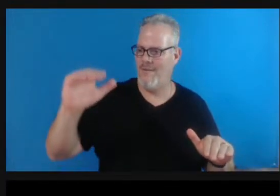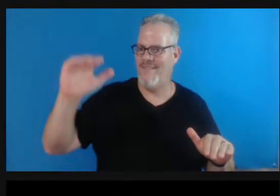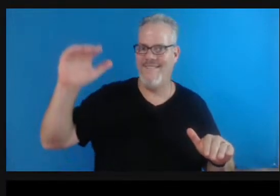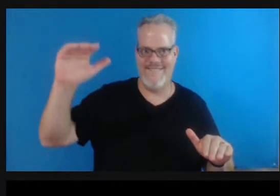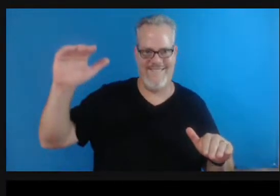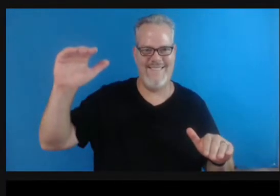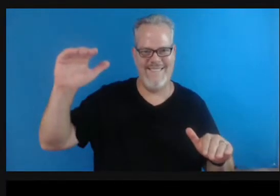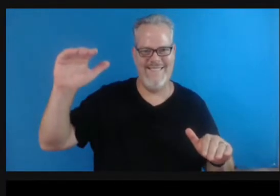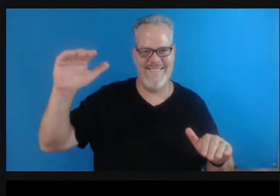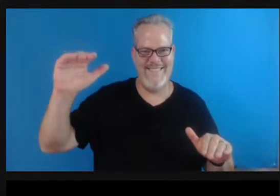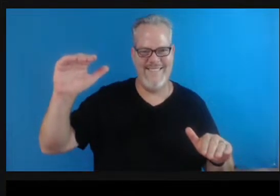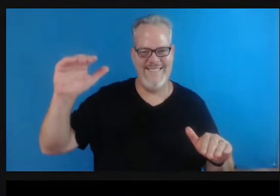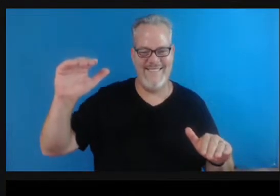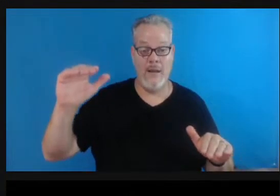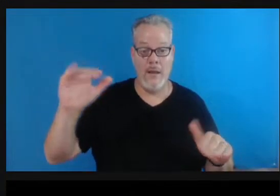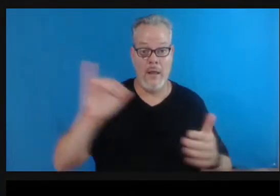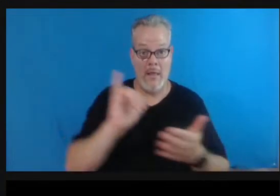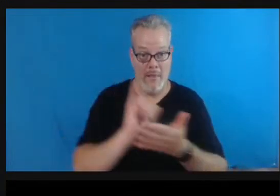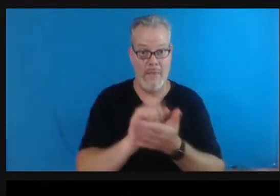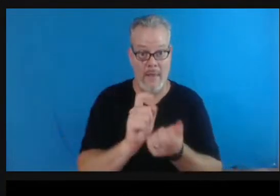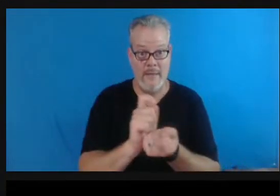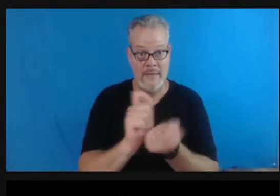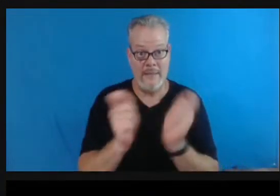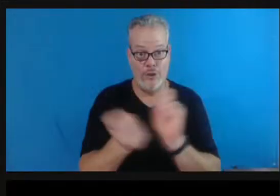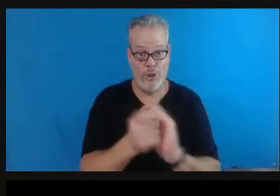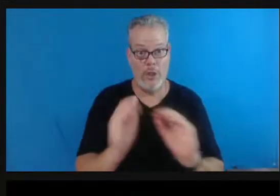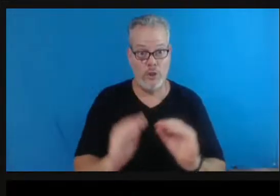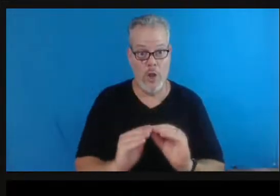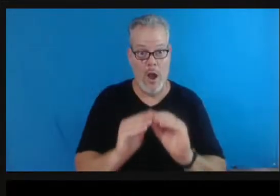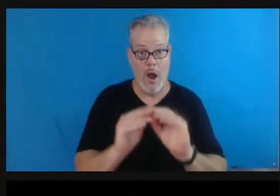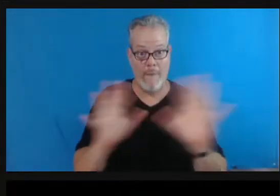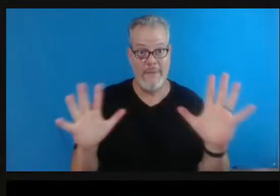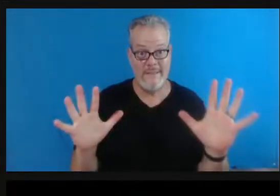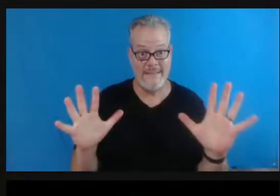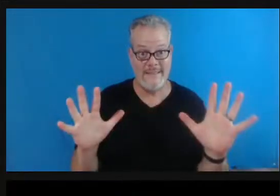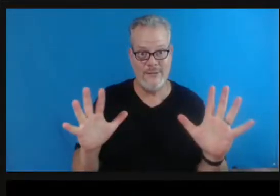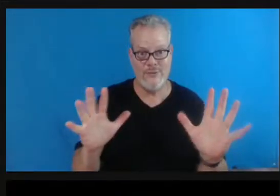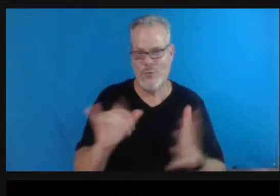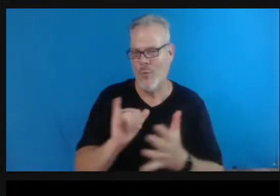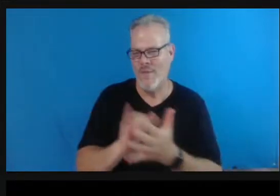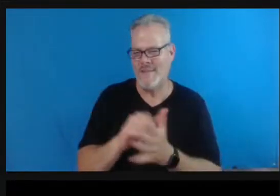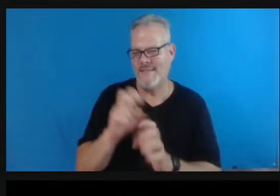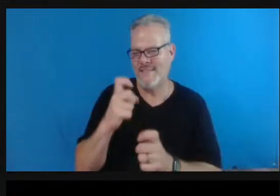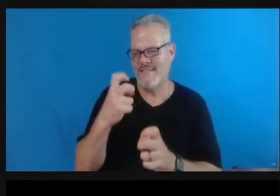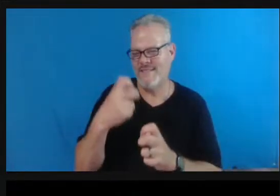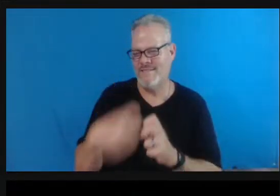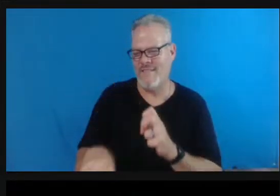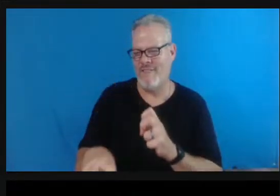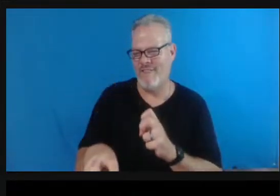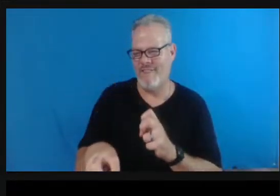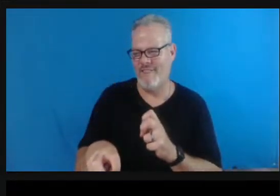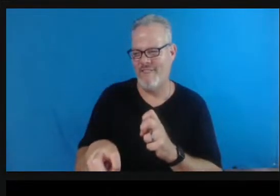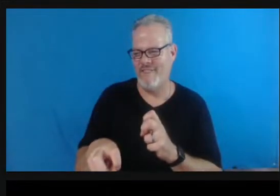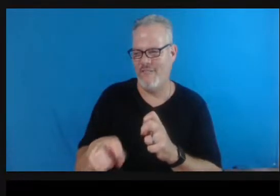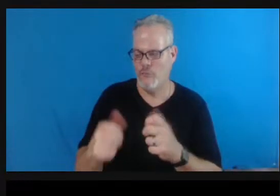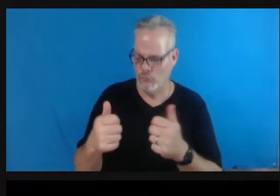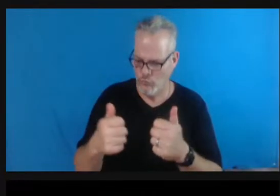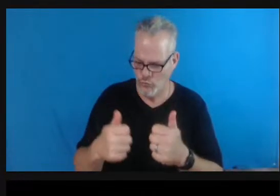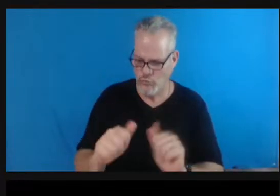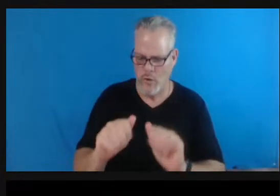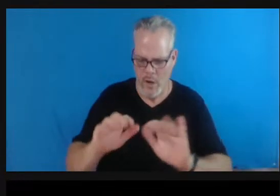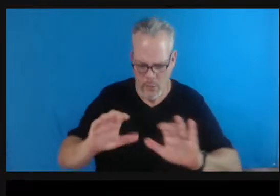So that can change, obviously, right? So it's, you know, that's a really tricky thing. We're trying to draw a cross section through